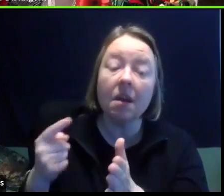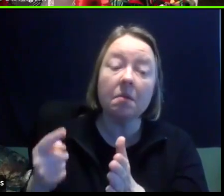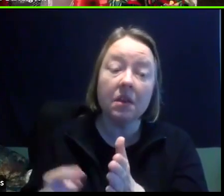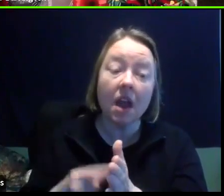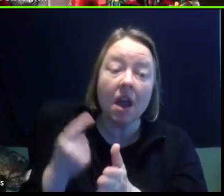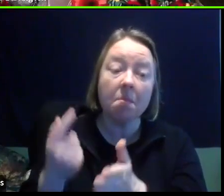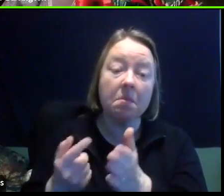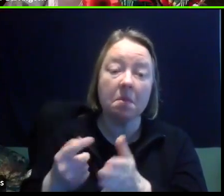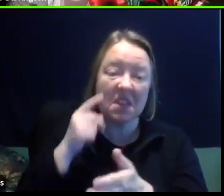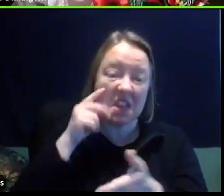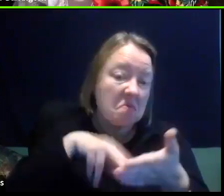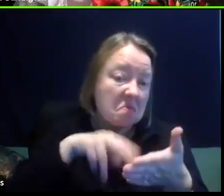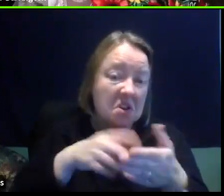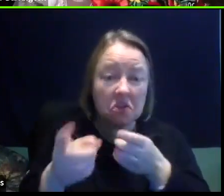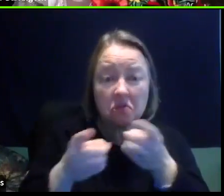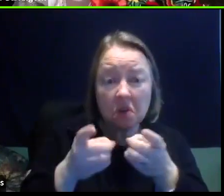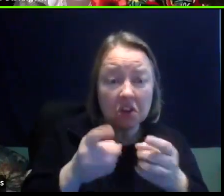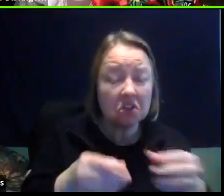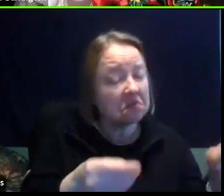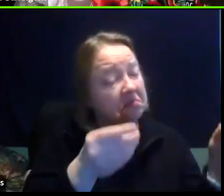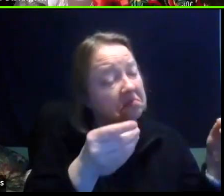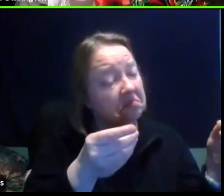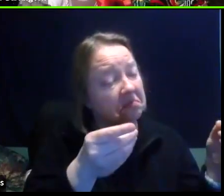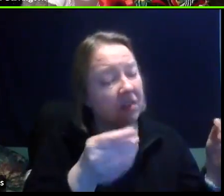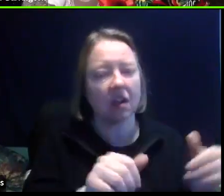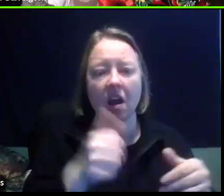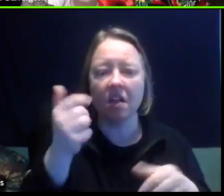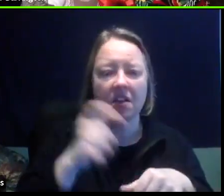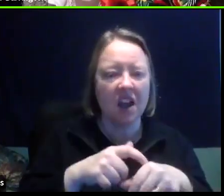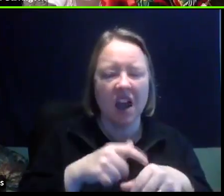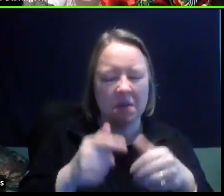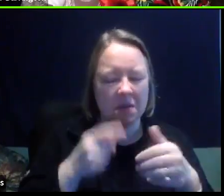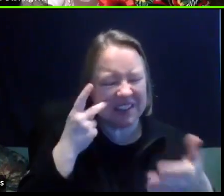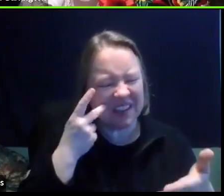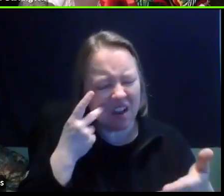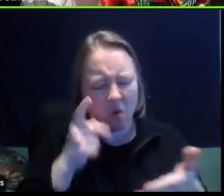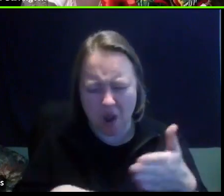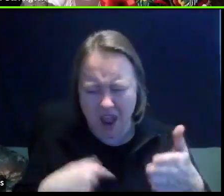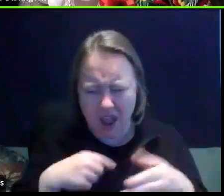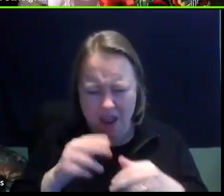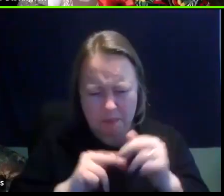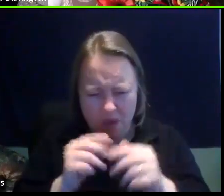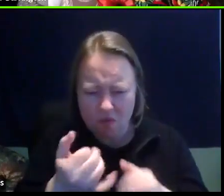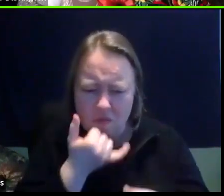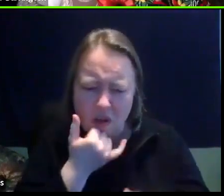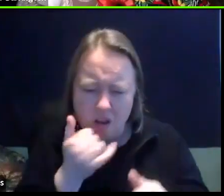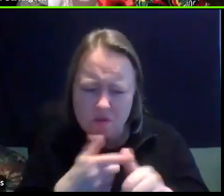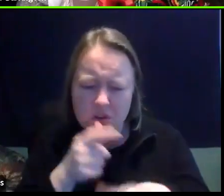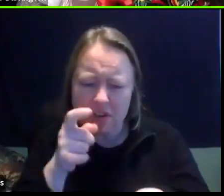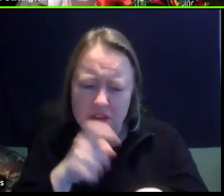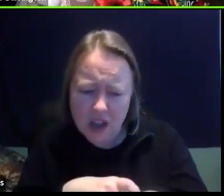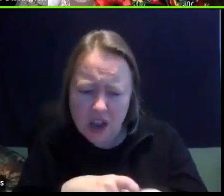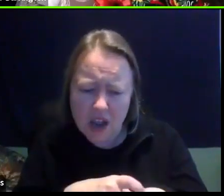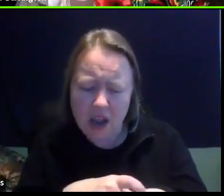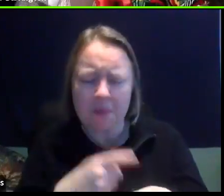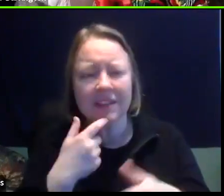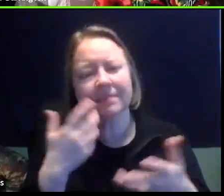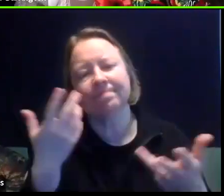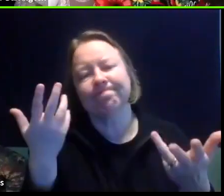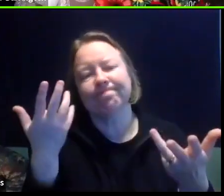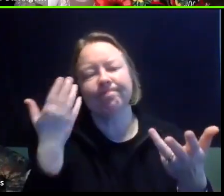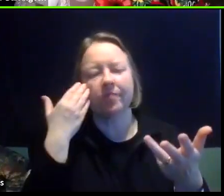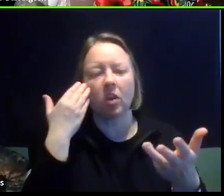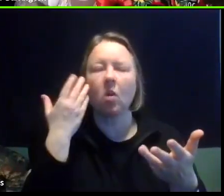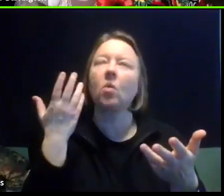look at the instructions. Other times they may look at what they did wrong the first time that didn't make it work. And they said, you know what,